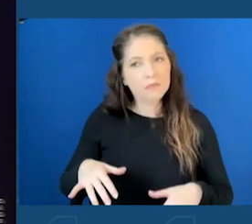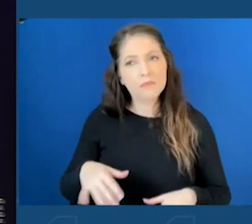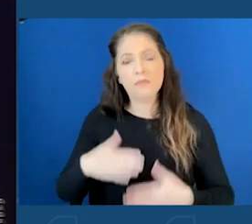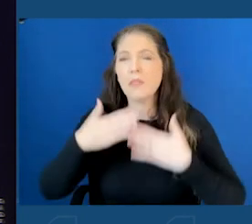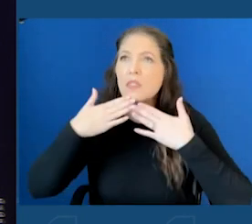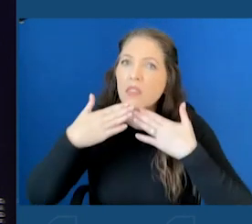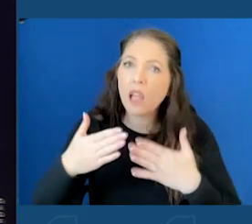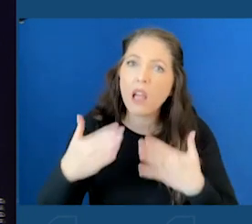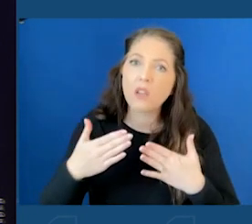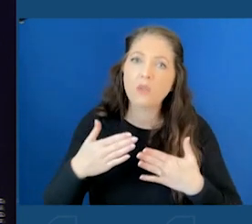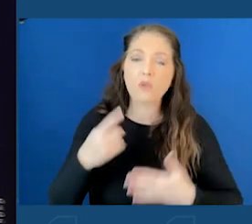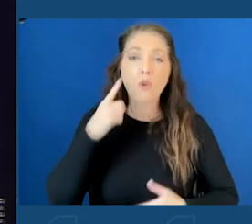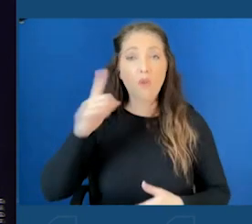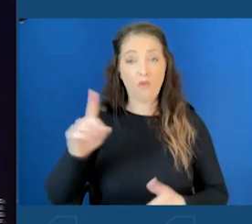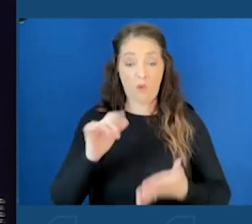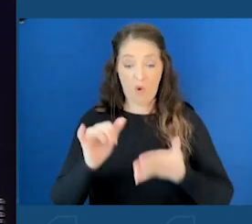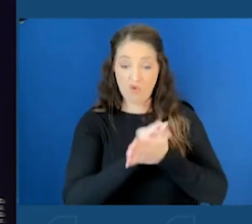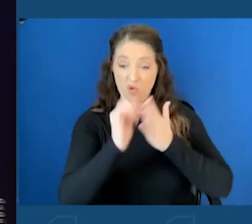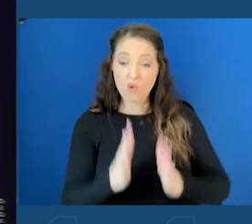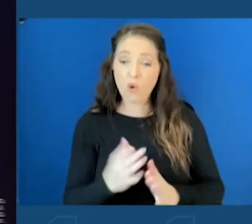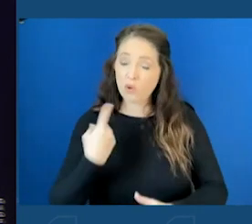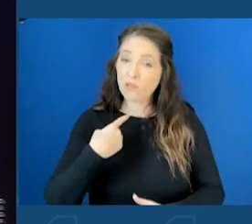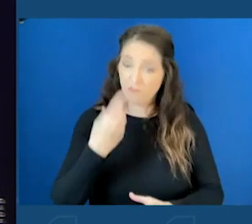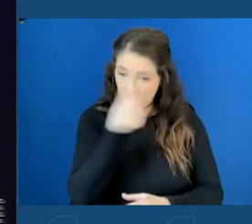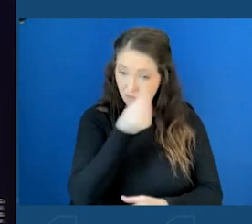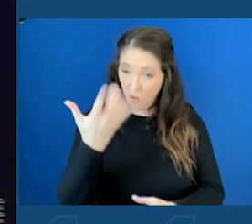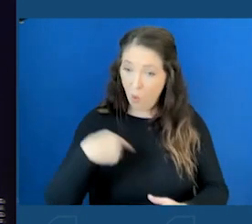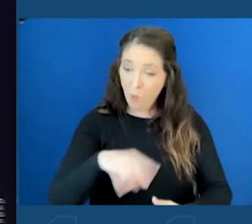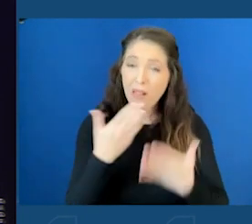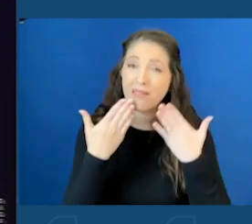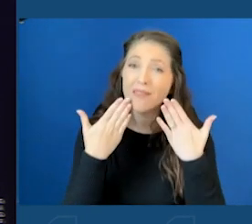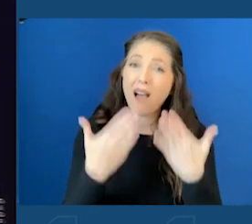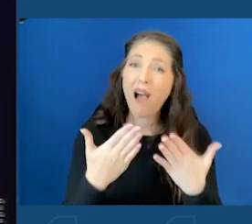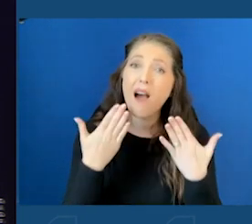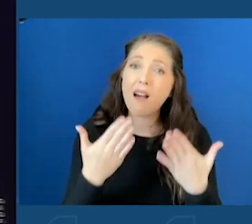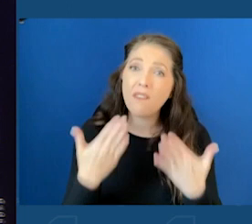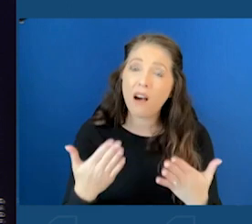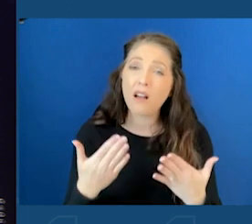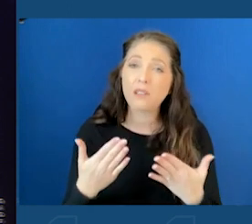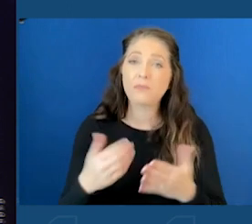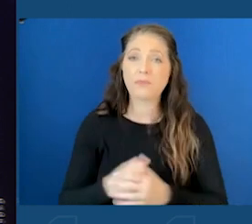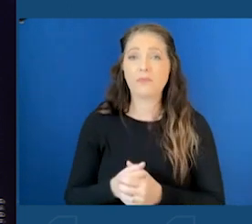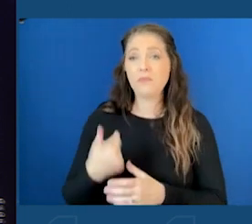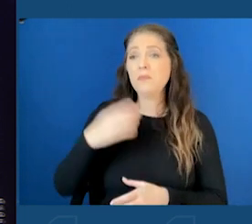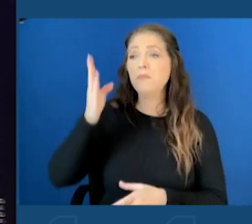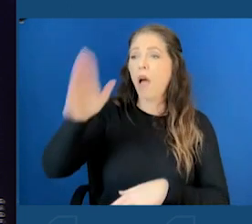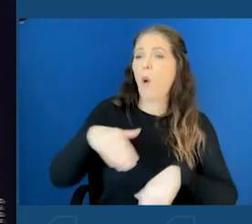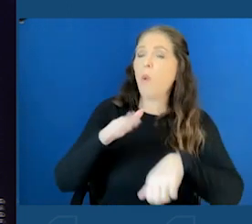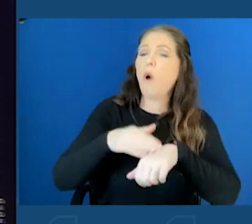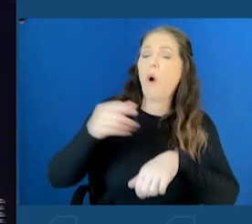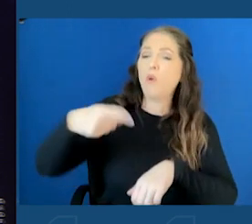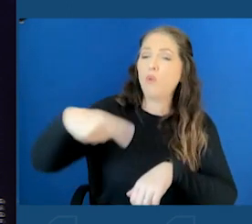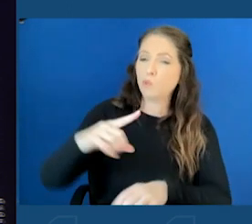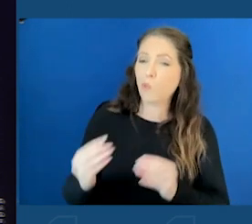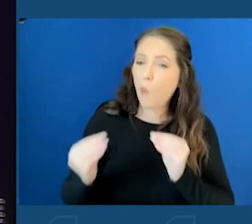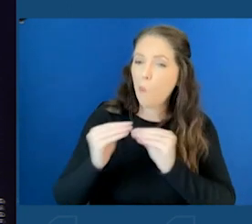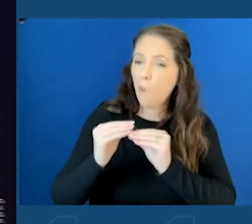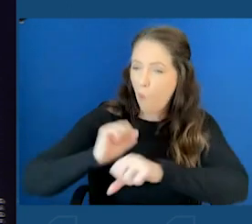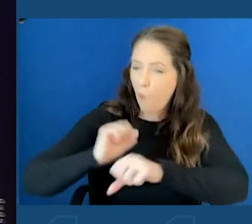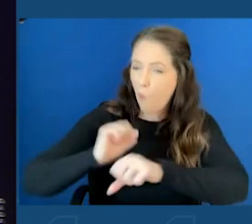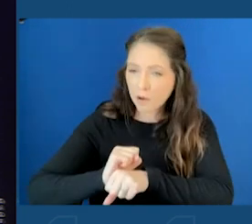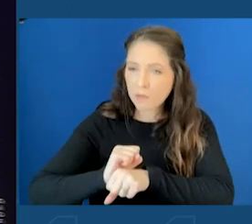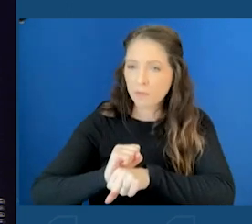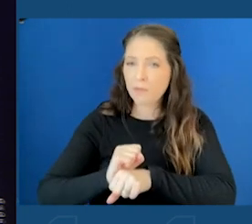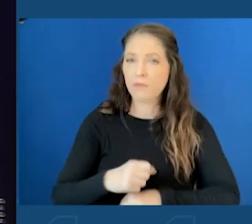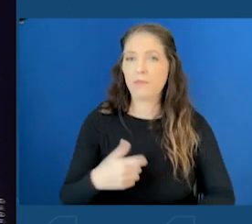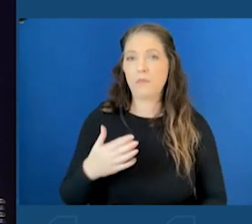Yorkers, I say we are grateful for that. But I'm also going to continue to call you to do even more. What we saw, and I spoke at my